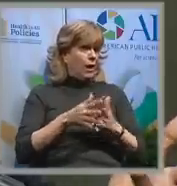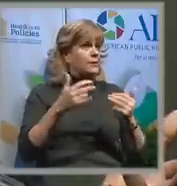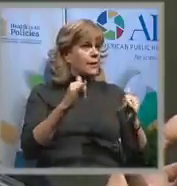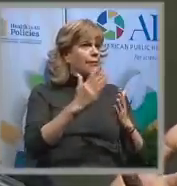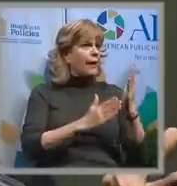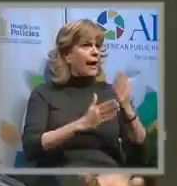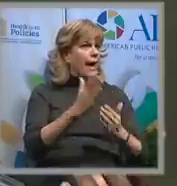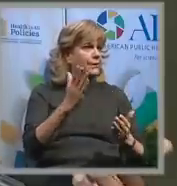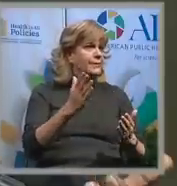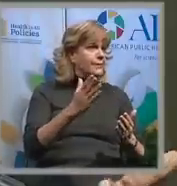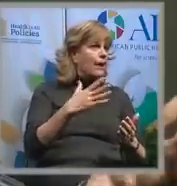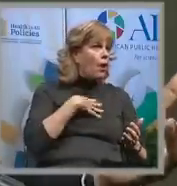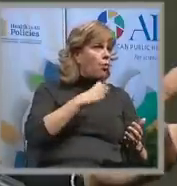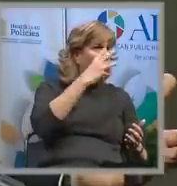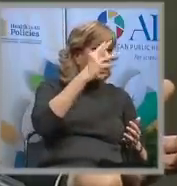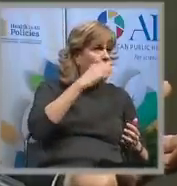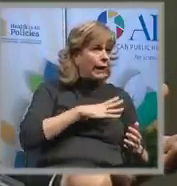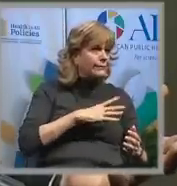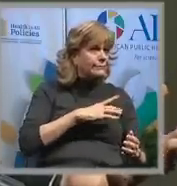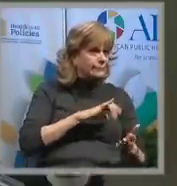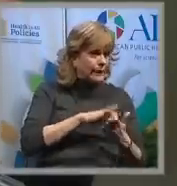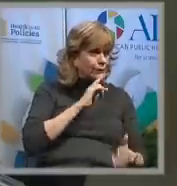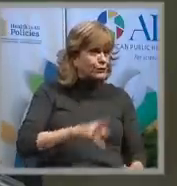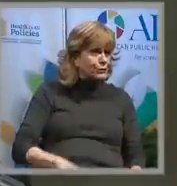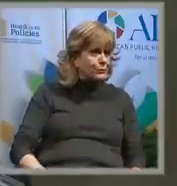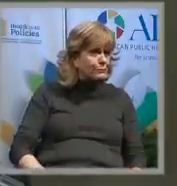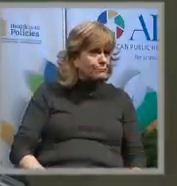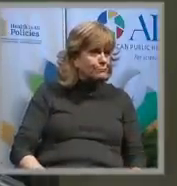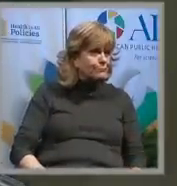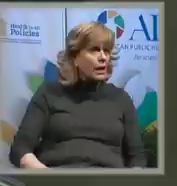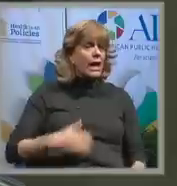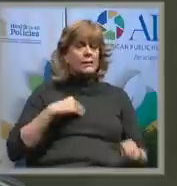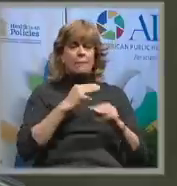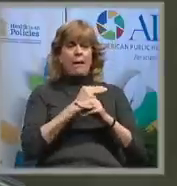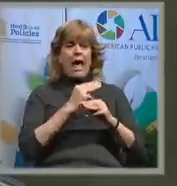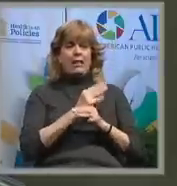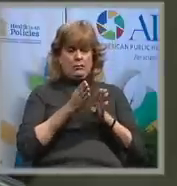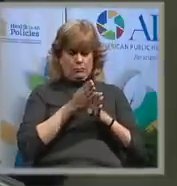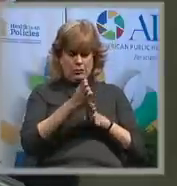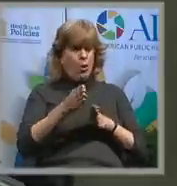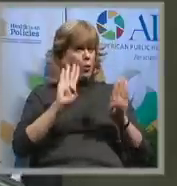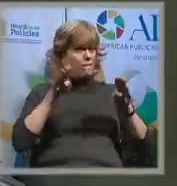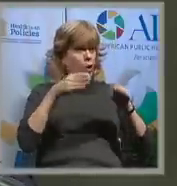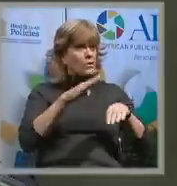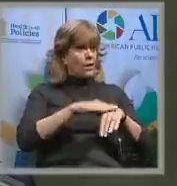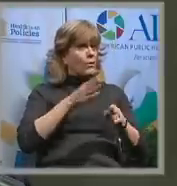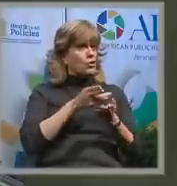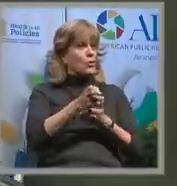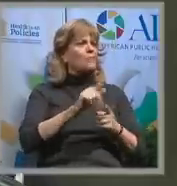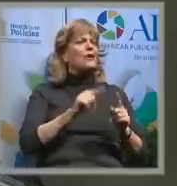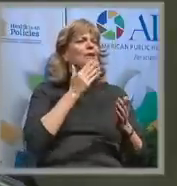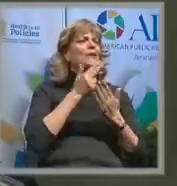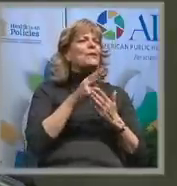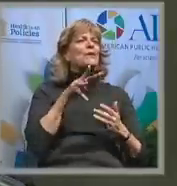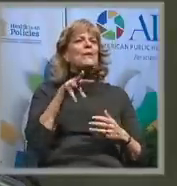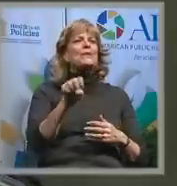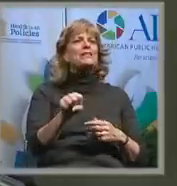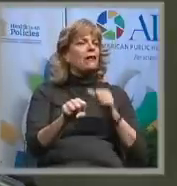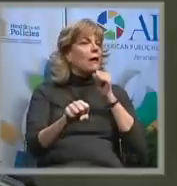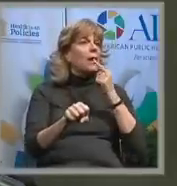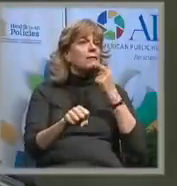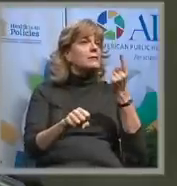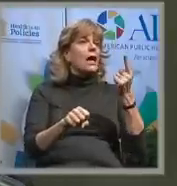in the hands heavily of white men. That's the truth. As a mathematician, I believe you focus on the truth. But this is the good news. I am not saying